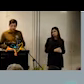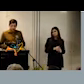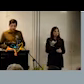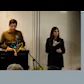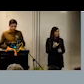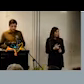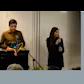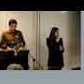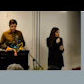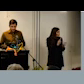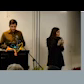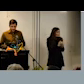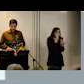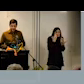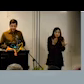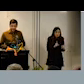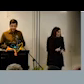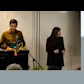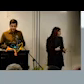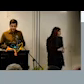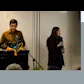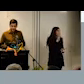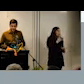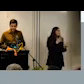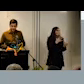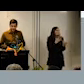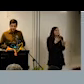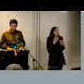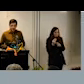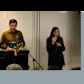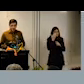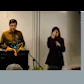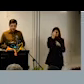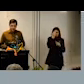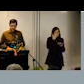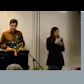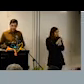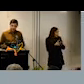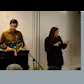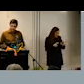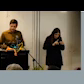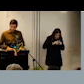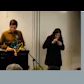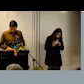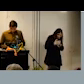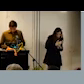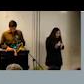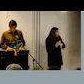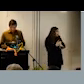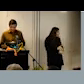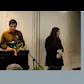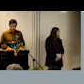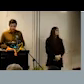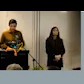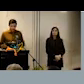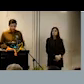he's unaware of. And as he sleeps, his brain is actively working away.